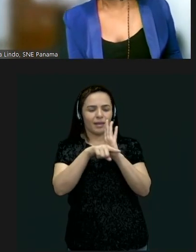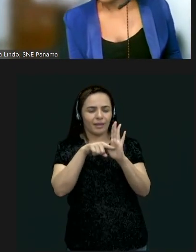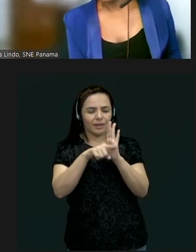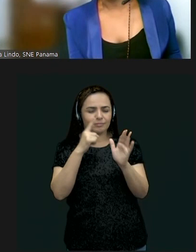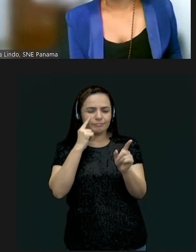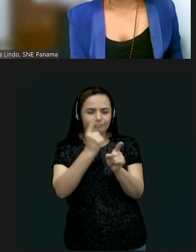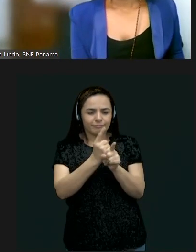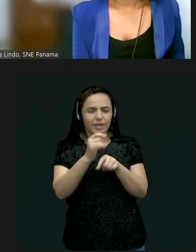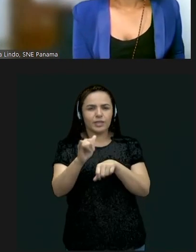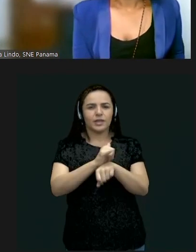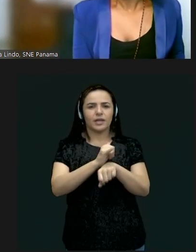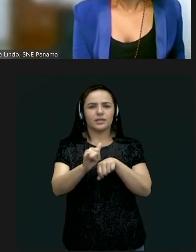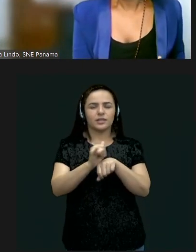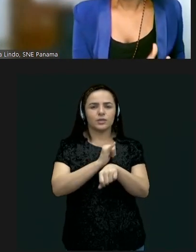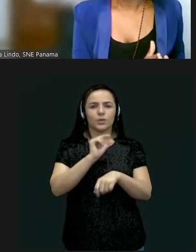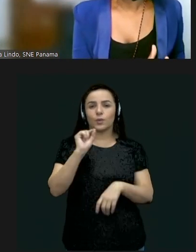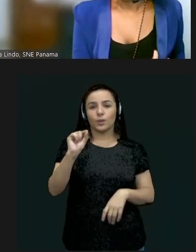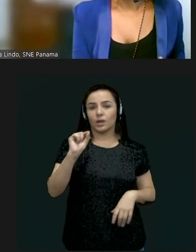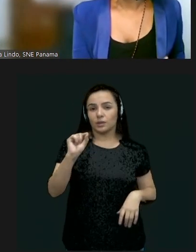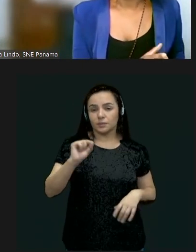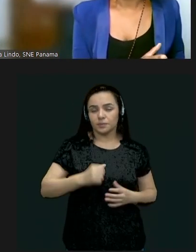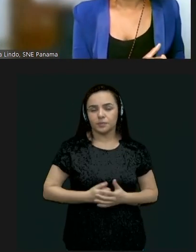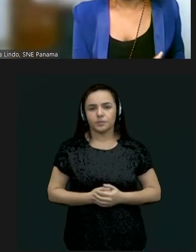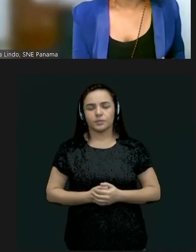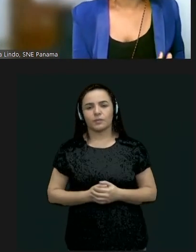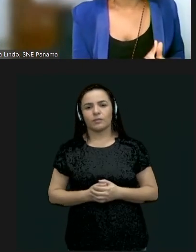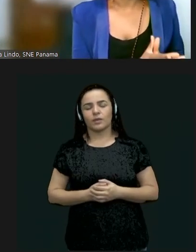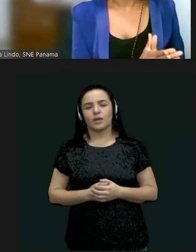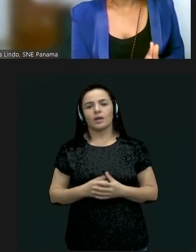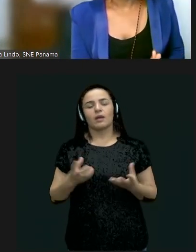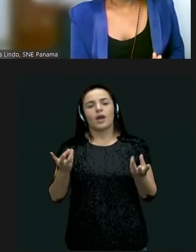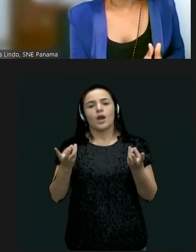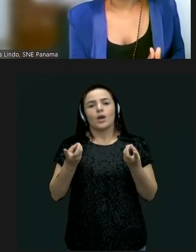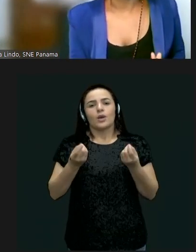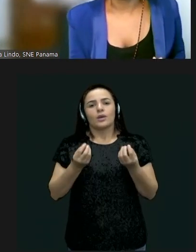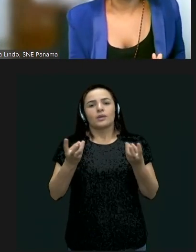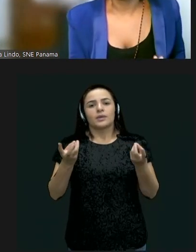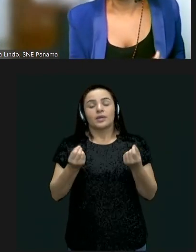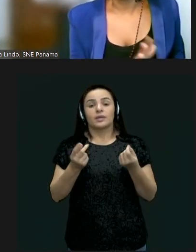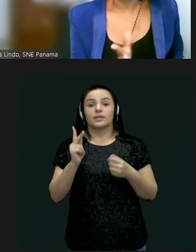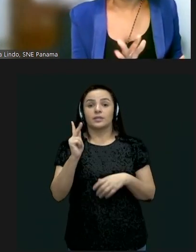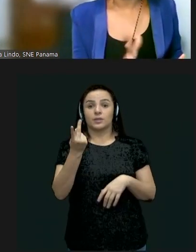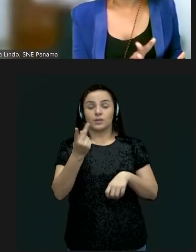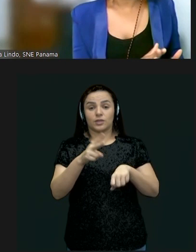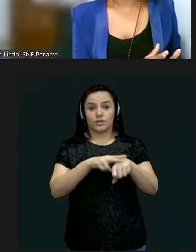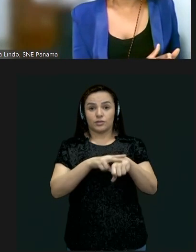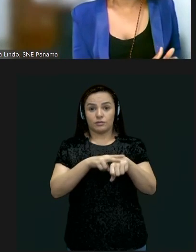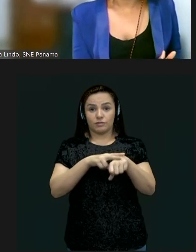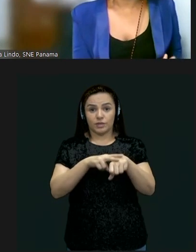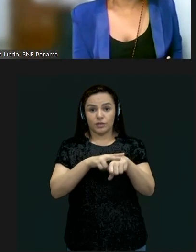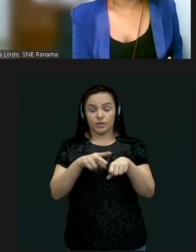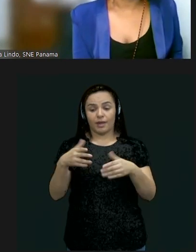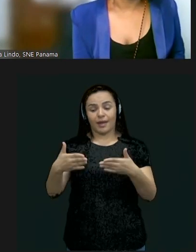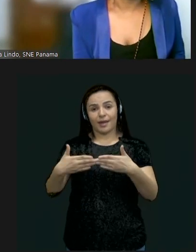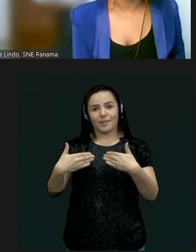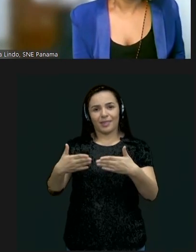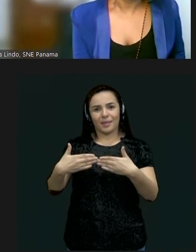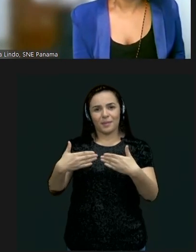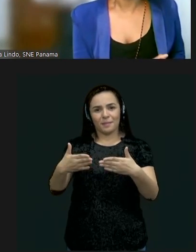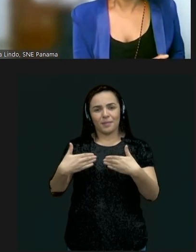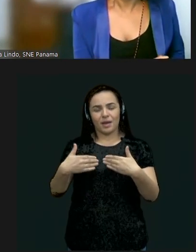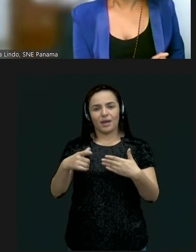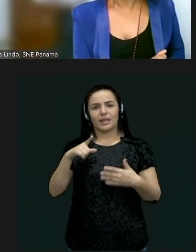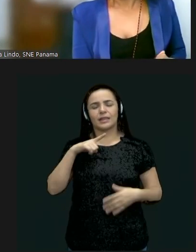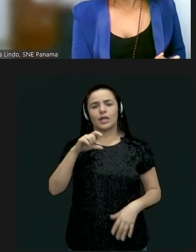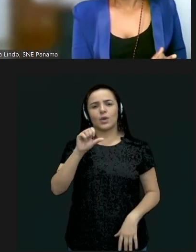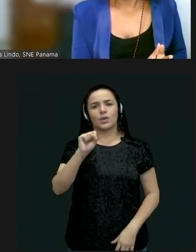estimation is that for 2030, the possible amount of green hydrogen that will pass through the Panama Canal are